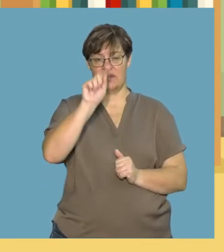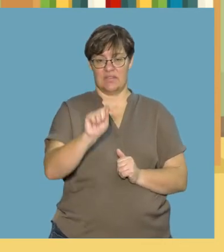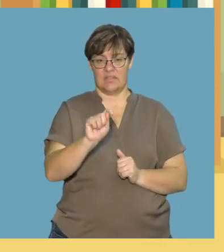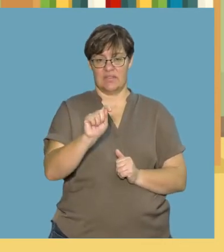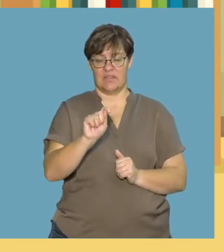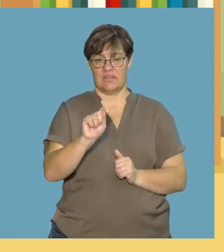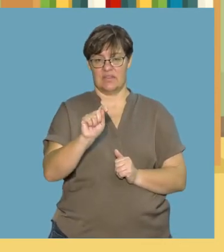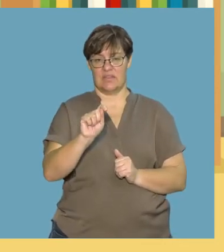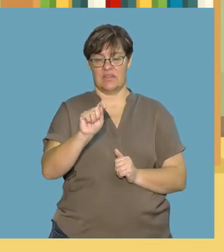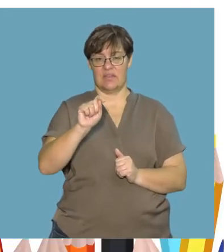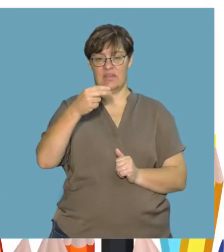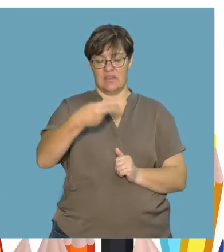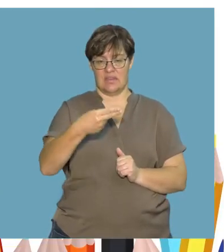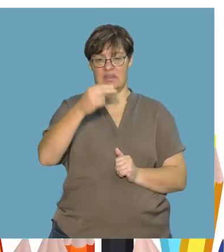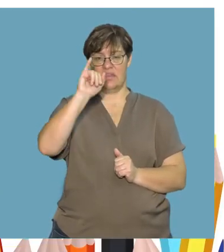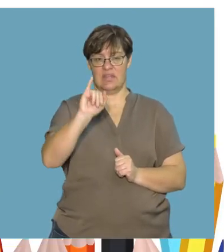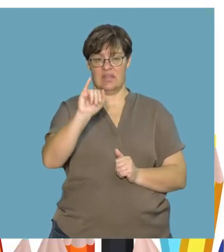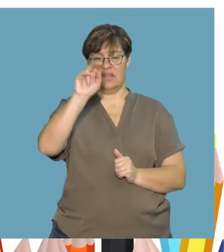Think.